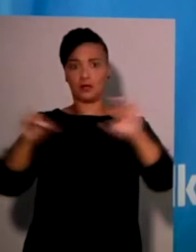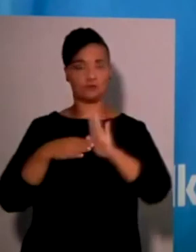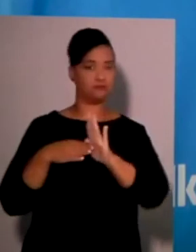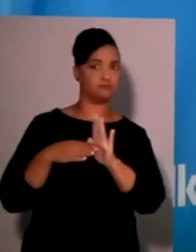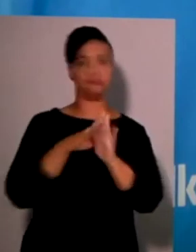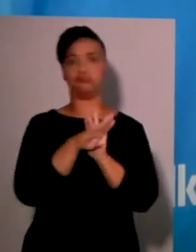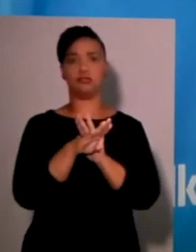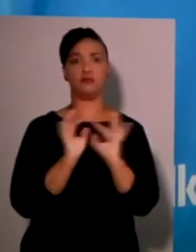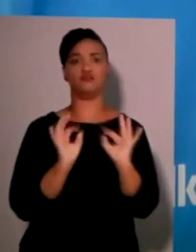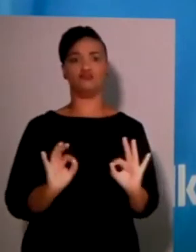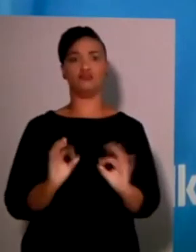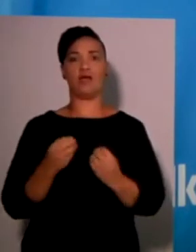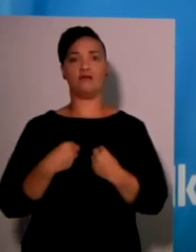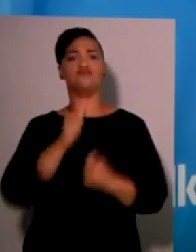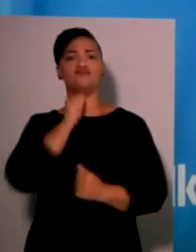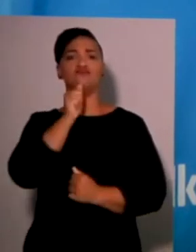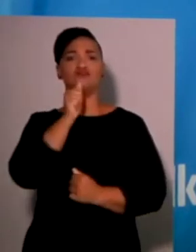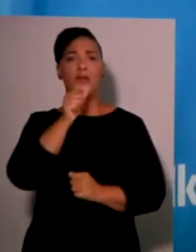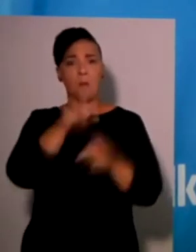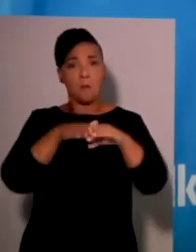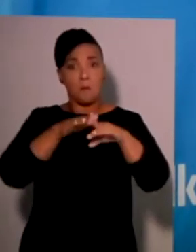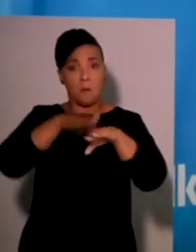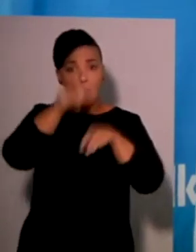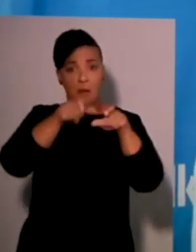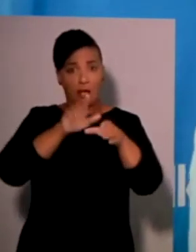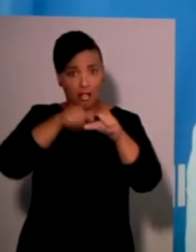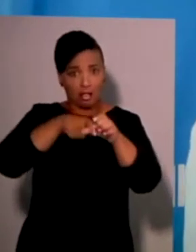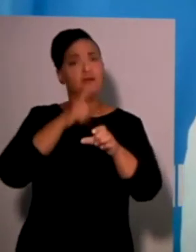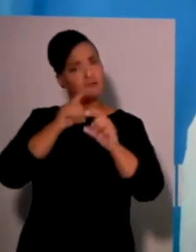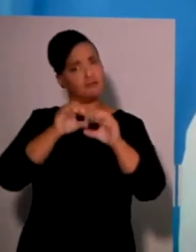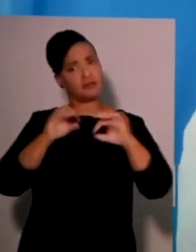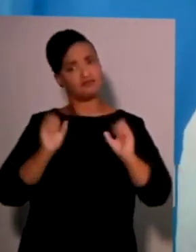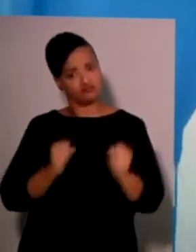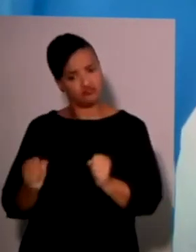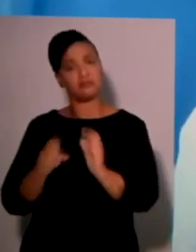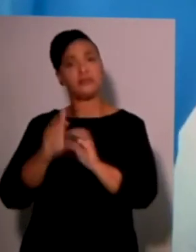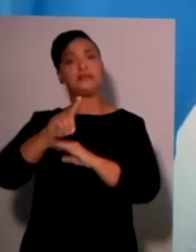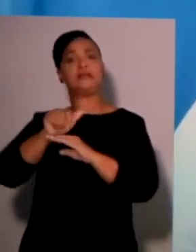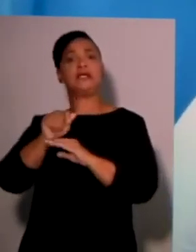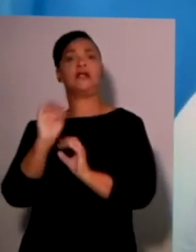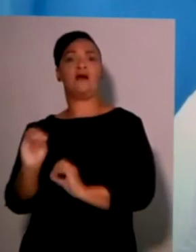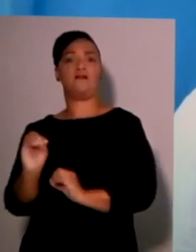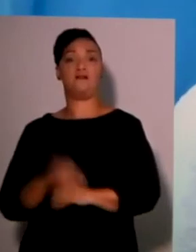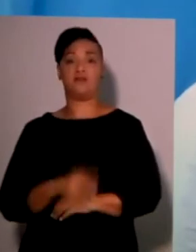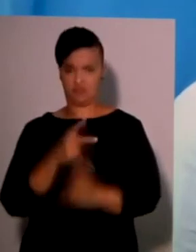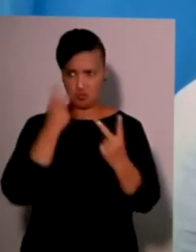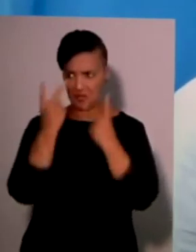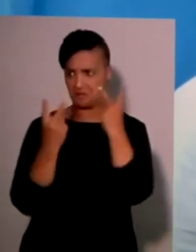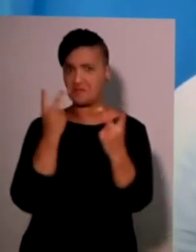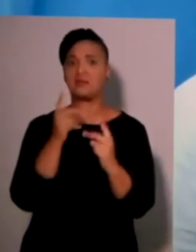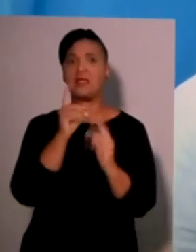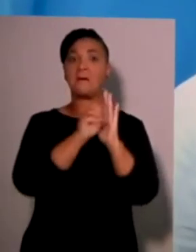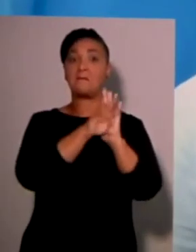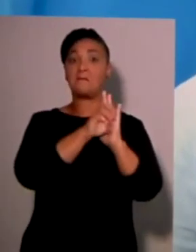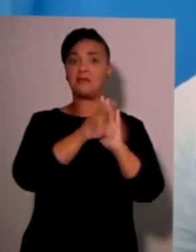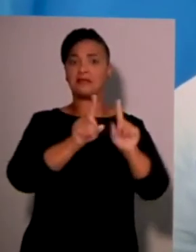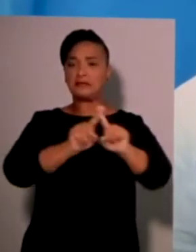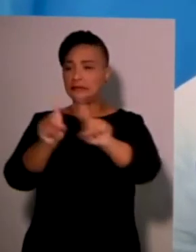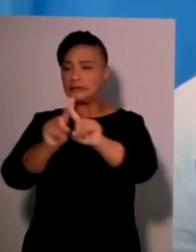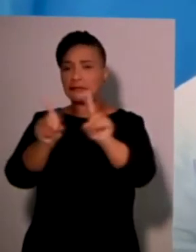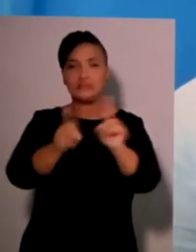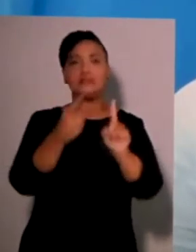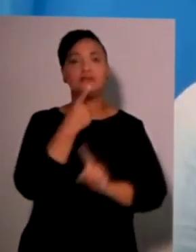despite the traffic increase. And we've seen that some of the media platforms have indicated that